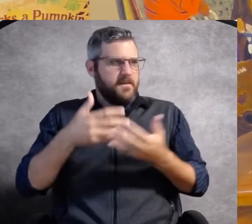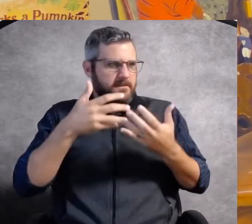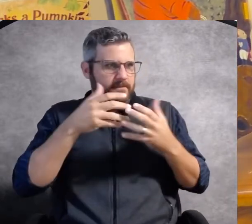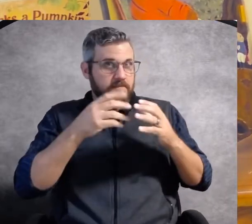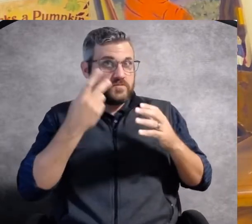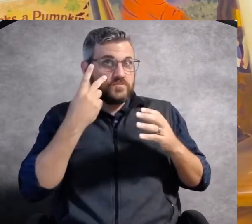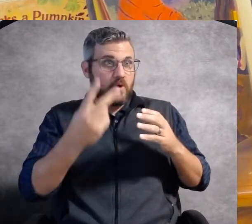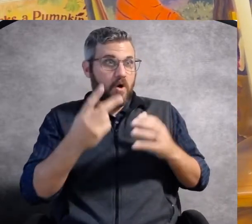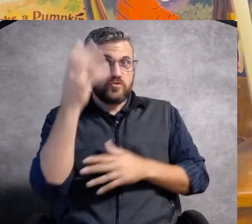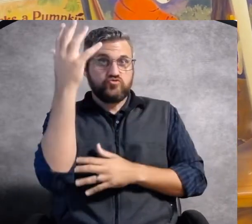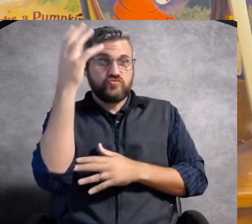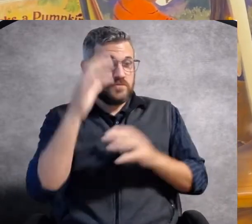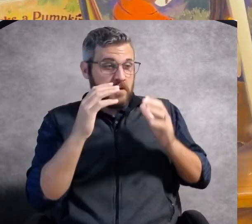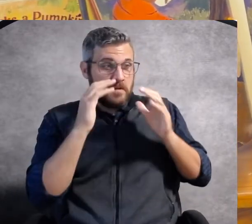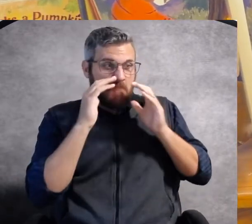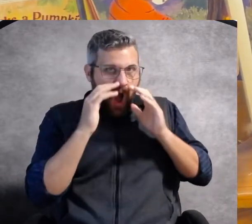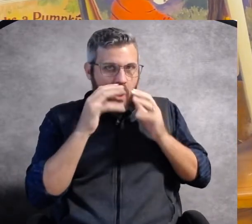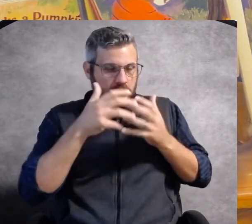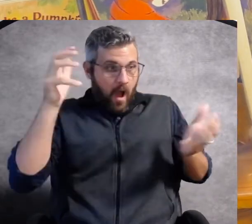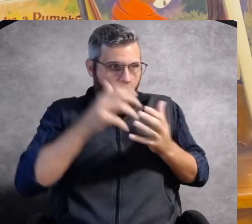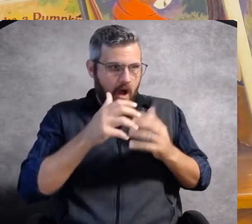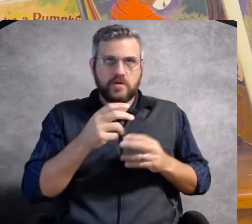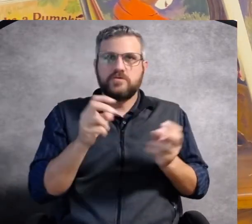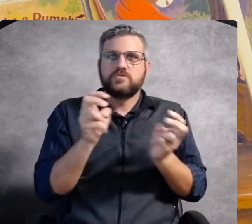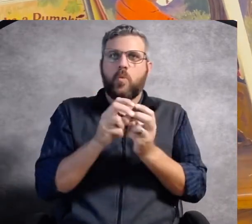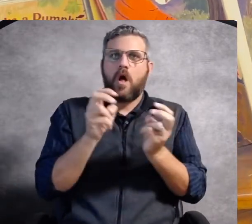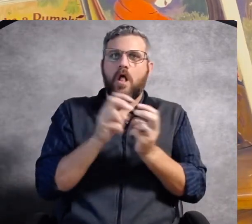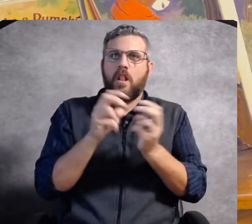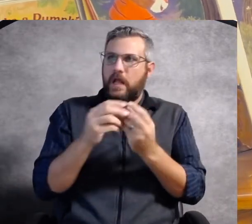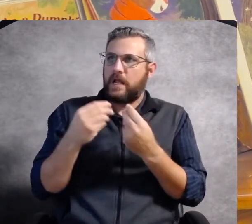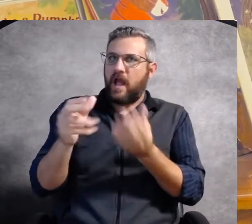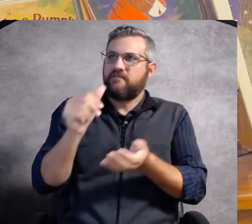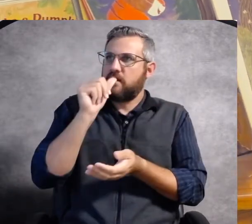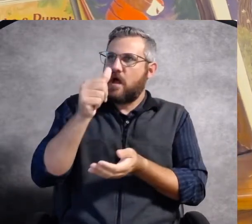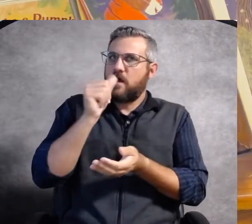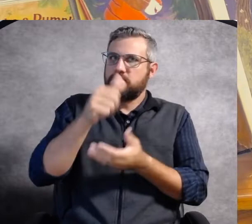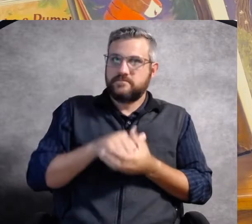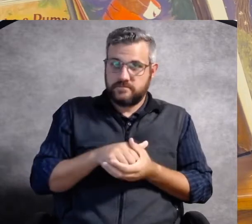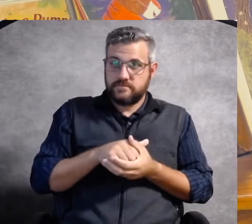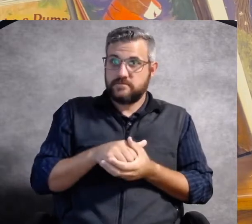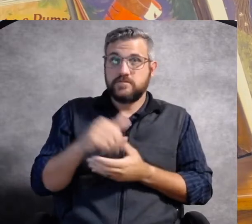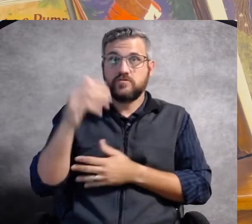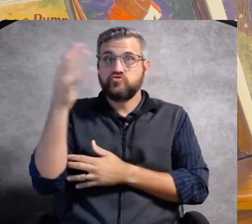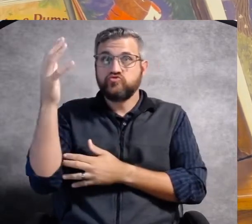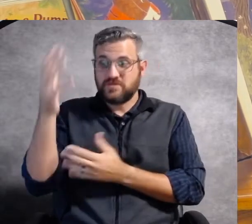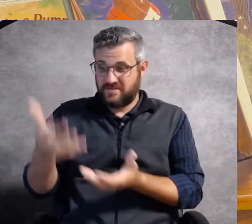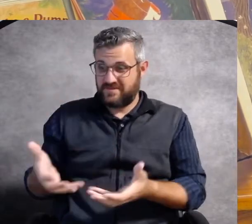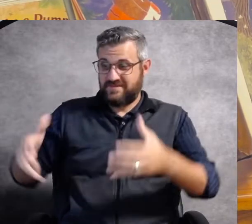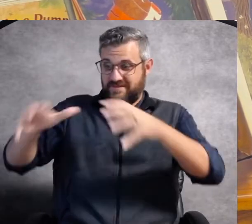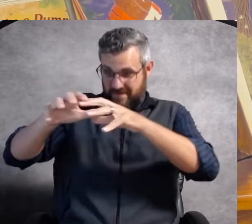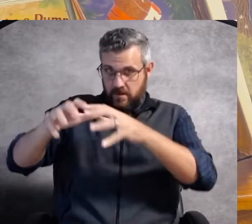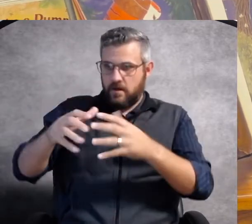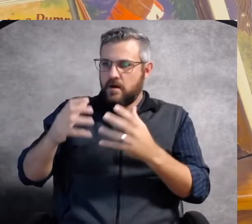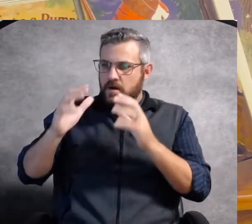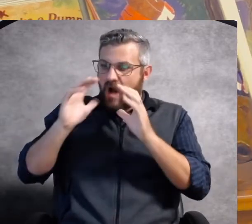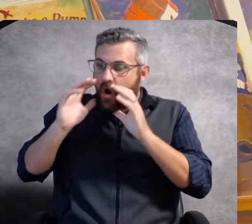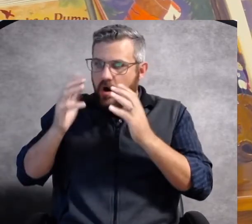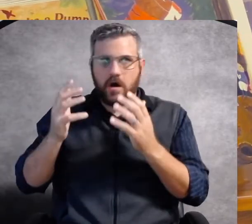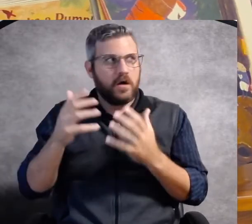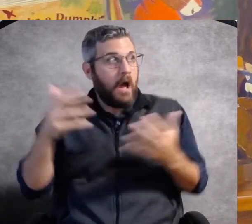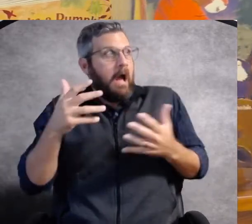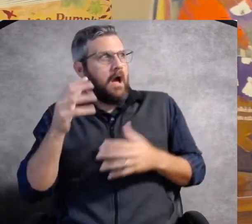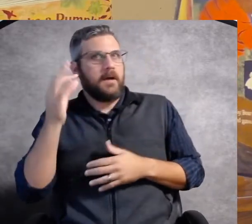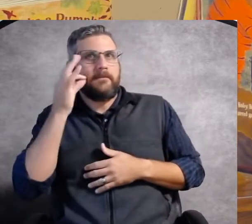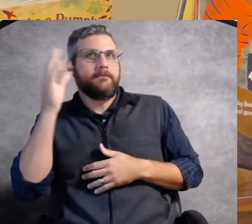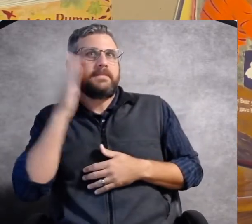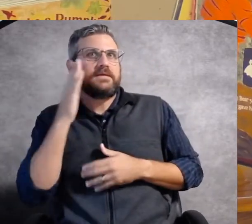"Boo!" Baby Bear yelled down a hole. A squirrel gave him some nuts. "Boo!" he shouted into a bush with some